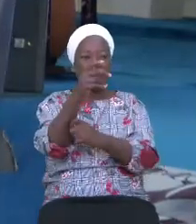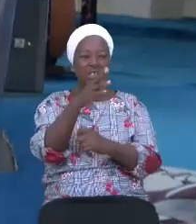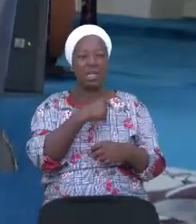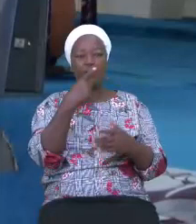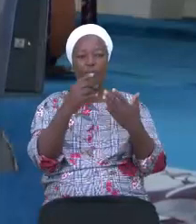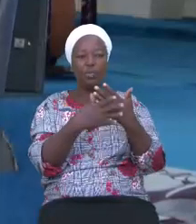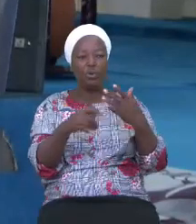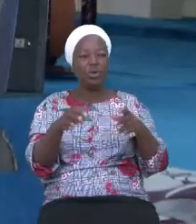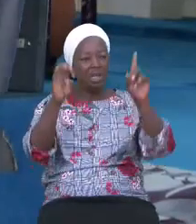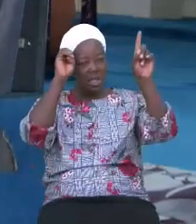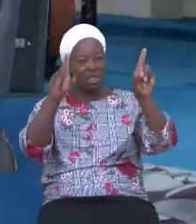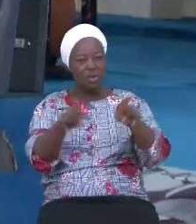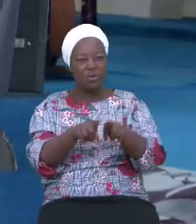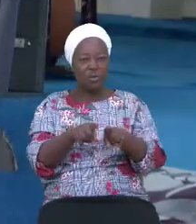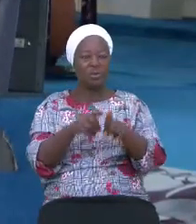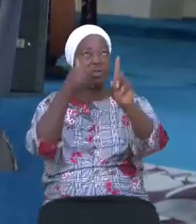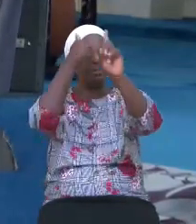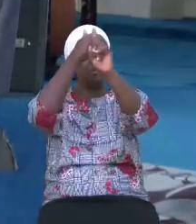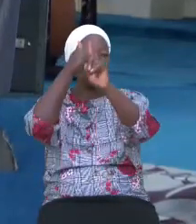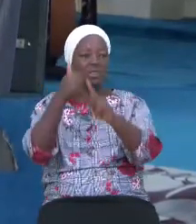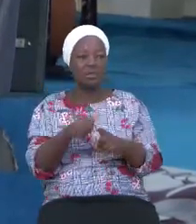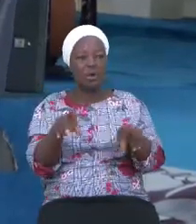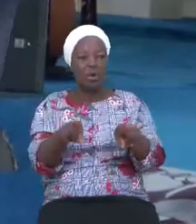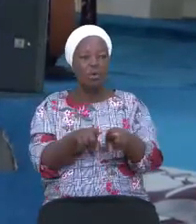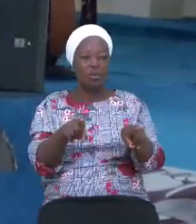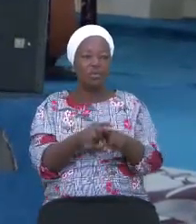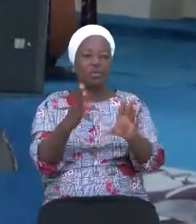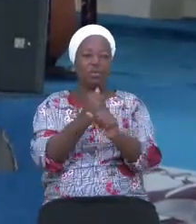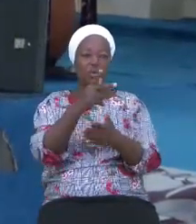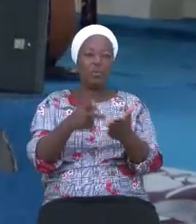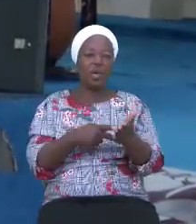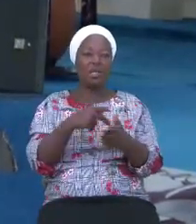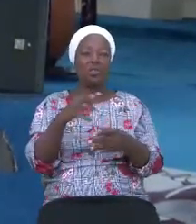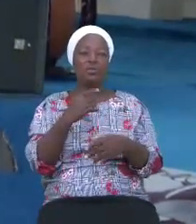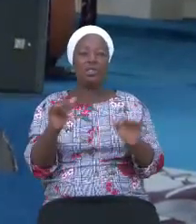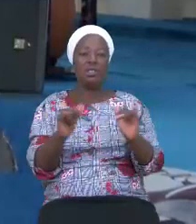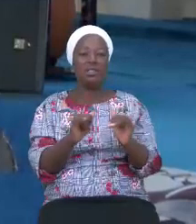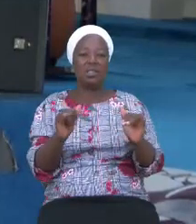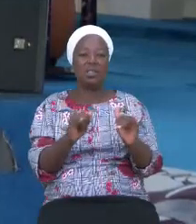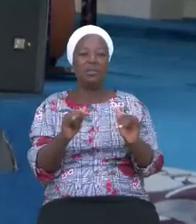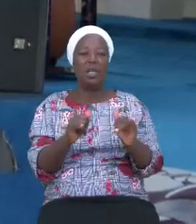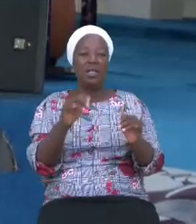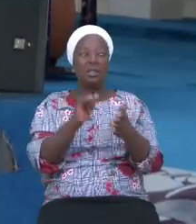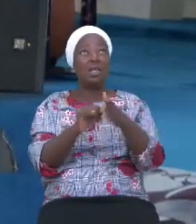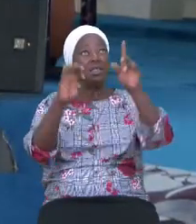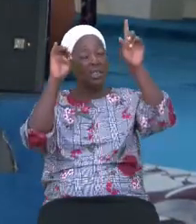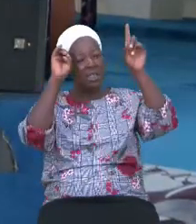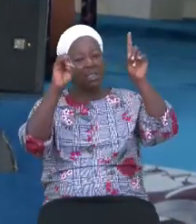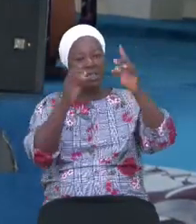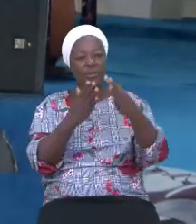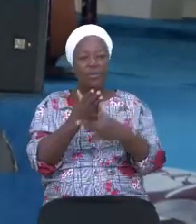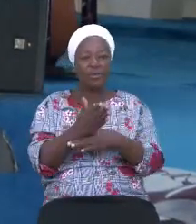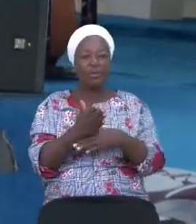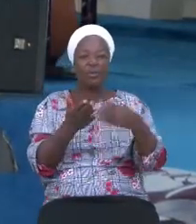he also himself likewise took part of the same, that he, through